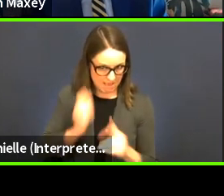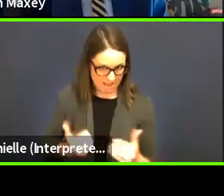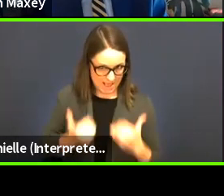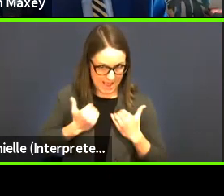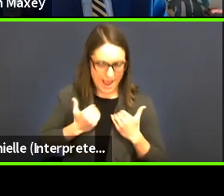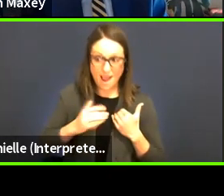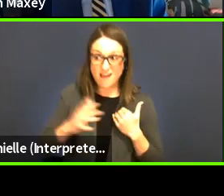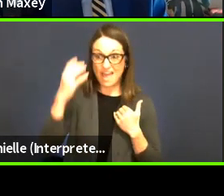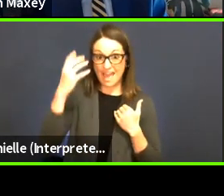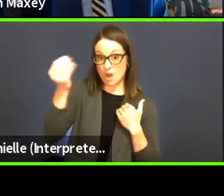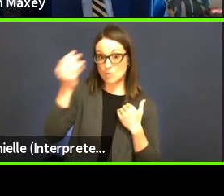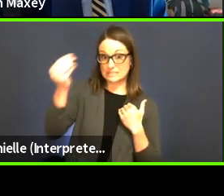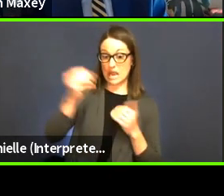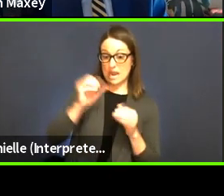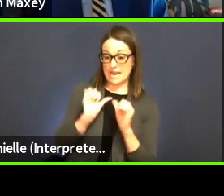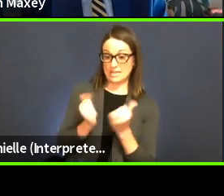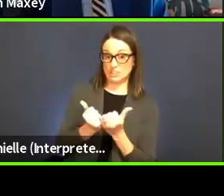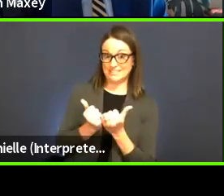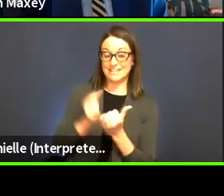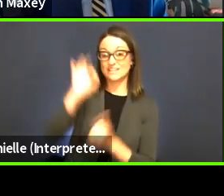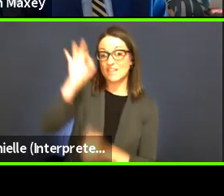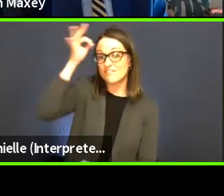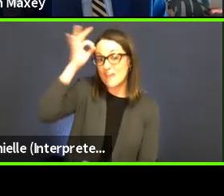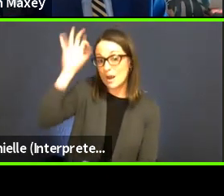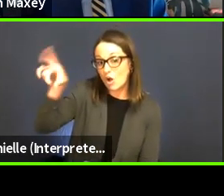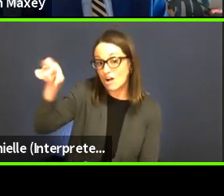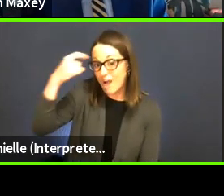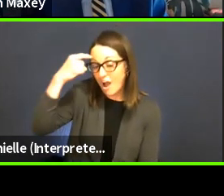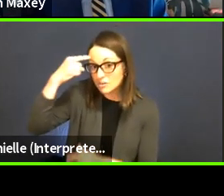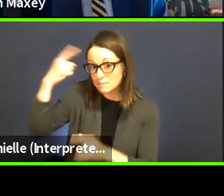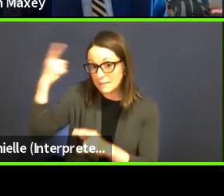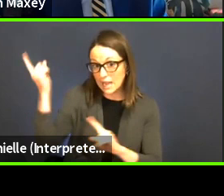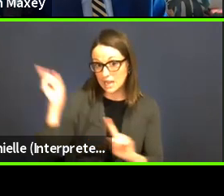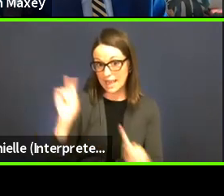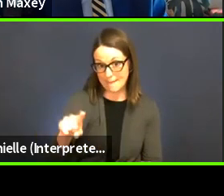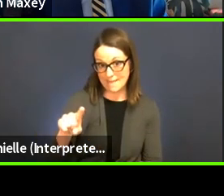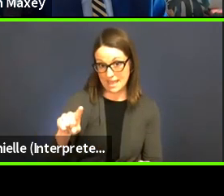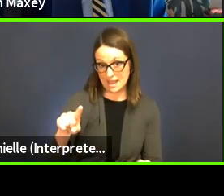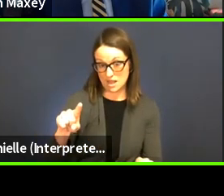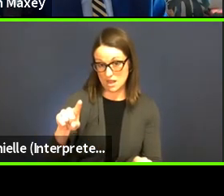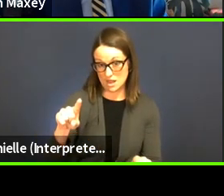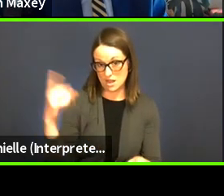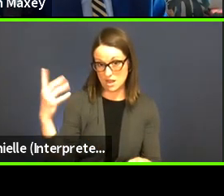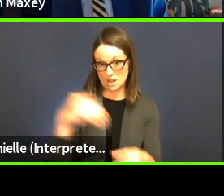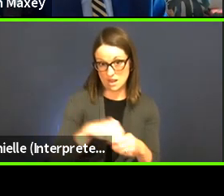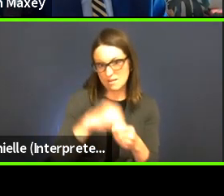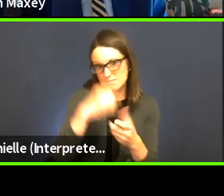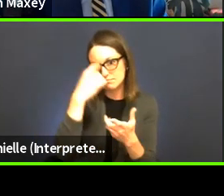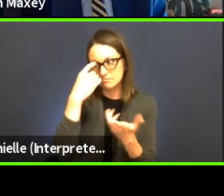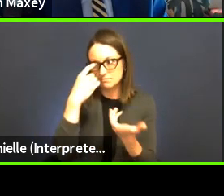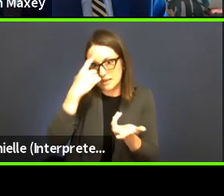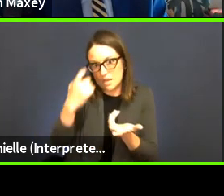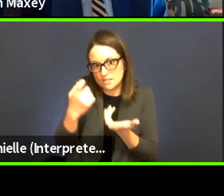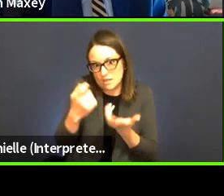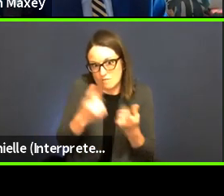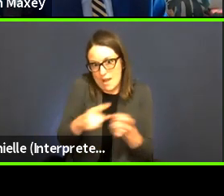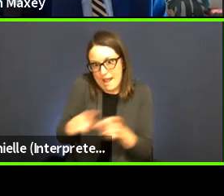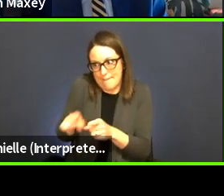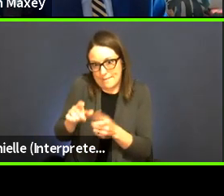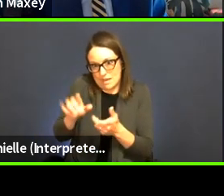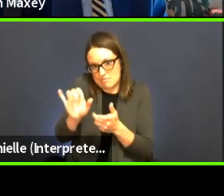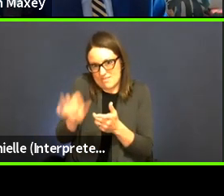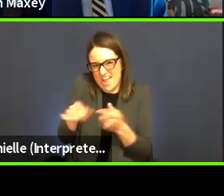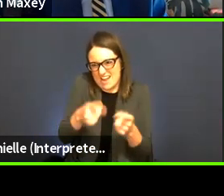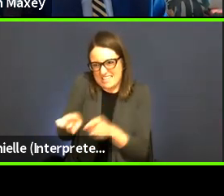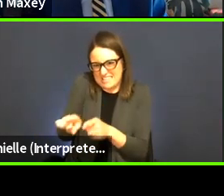outside agencies of the federal government come in because of the nature of the incident that was occurring on campus? So they